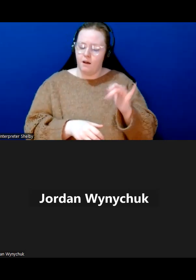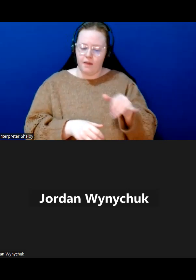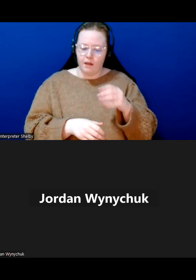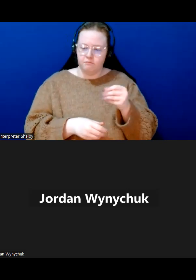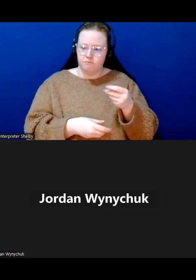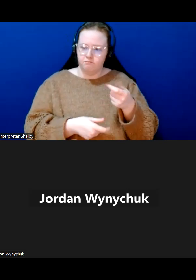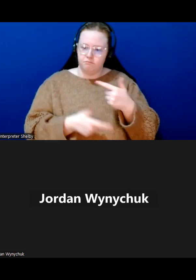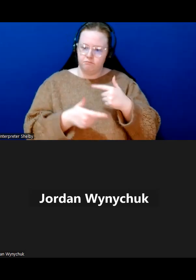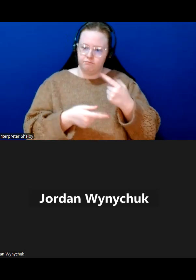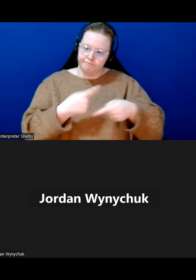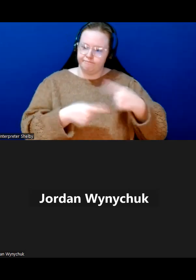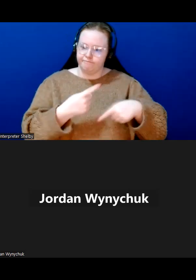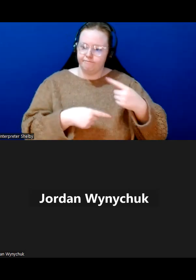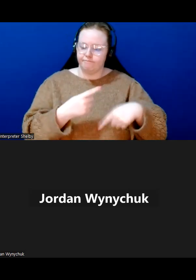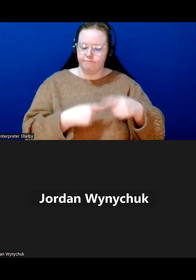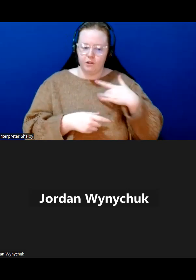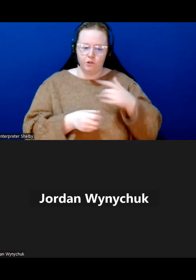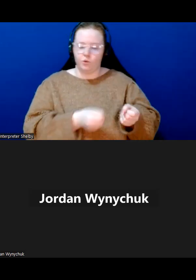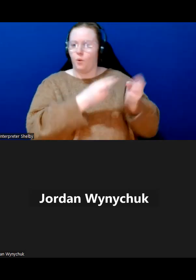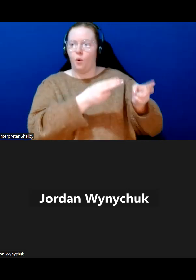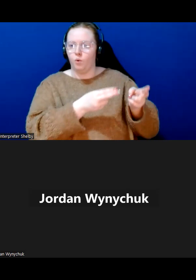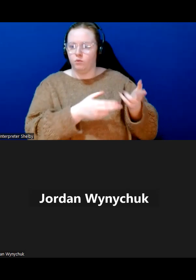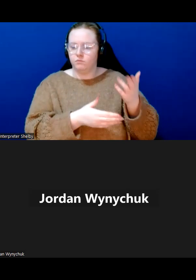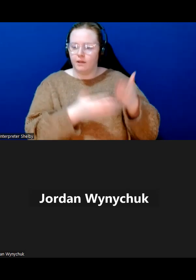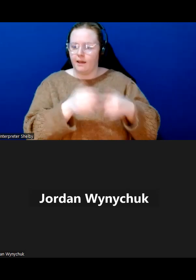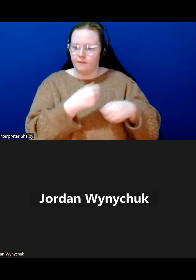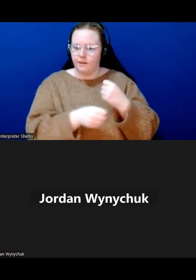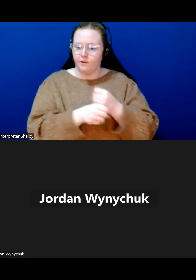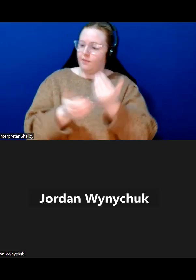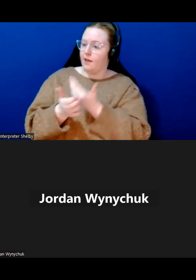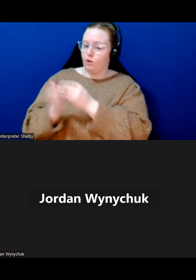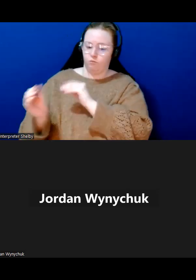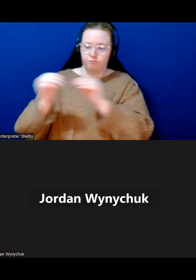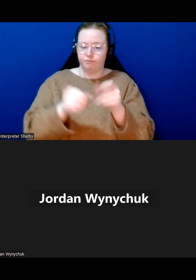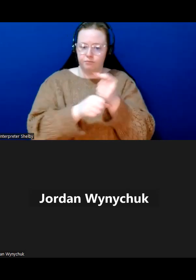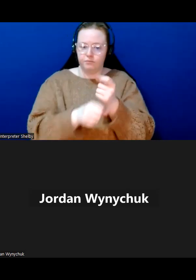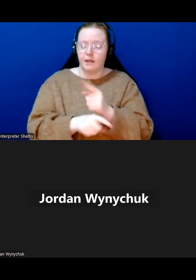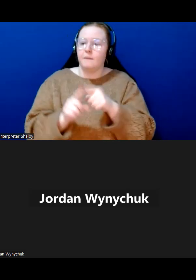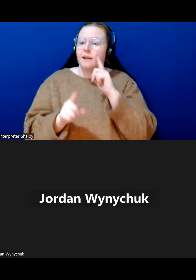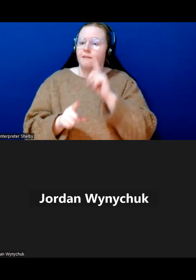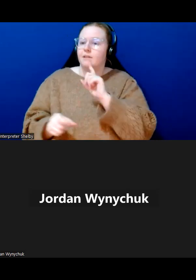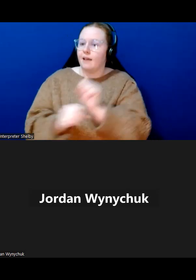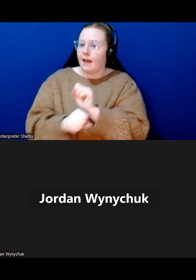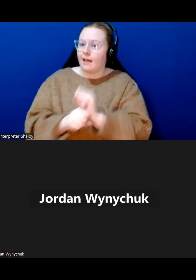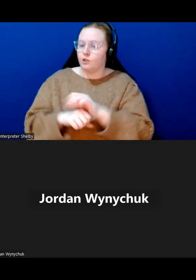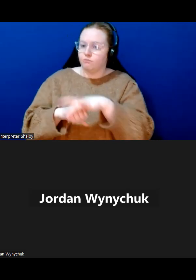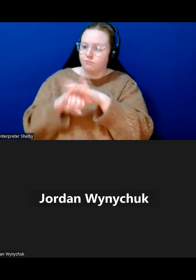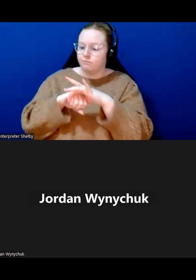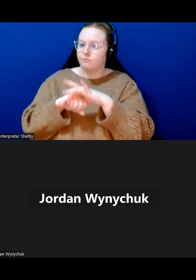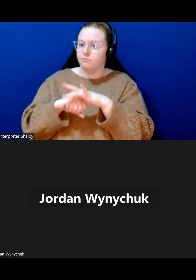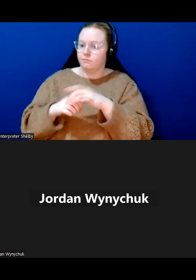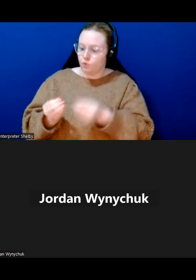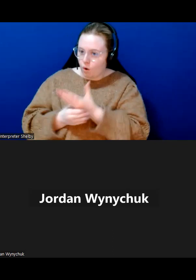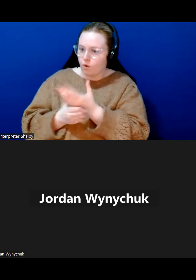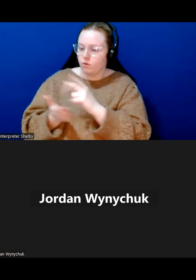People just kind of dump them out and you're getting fresh soil every year. But if you are growing in the ground, it is suggested that you do take a